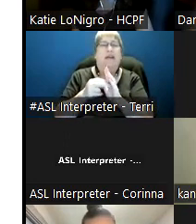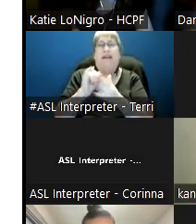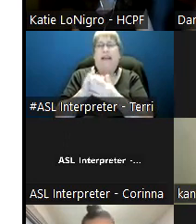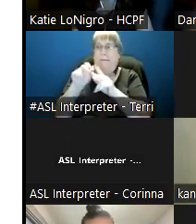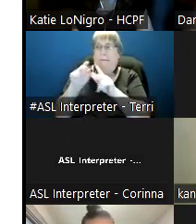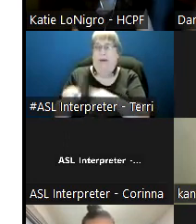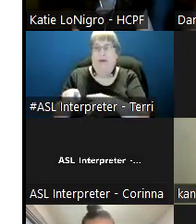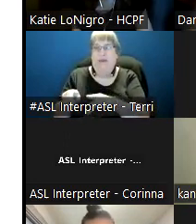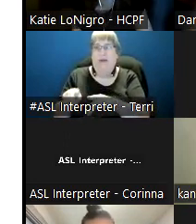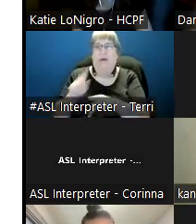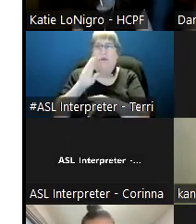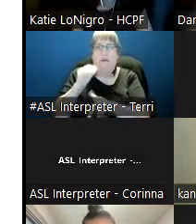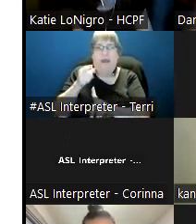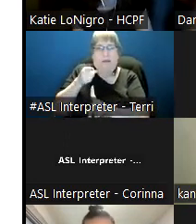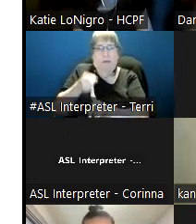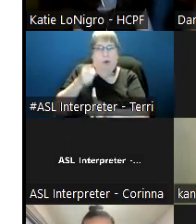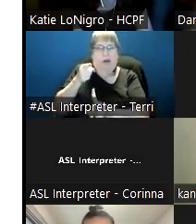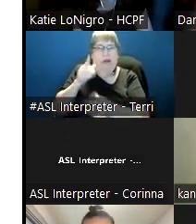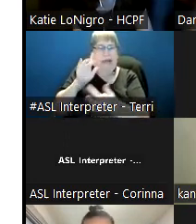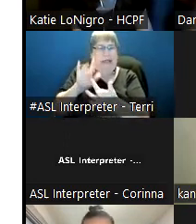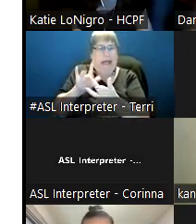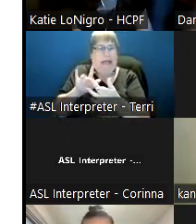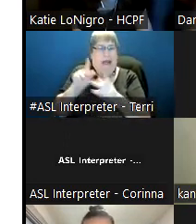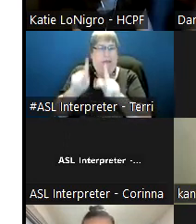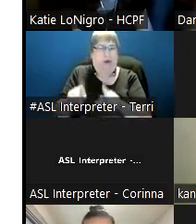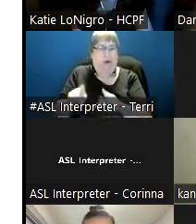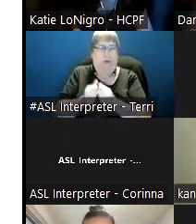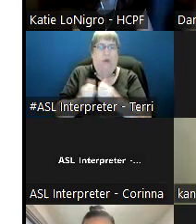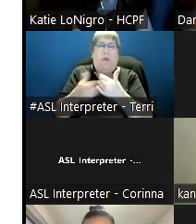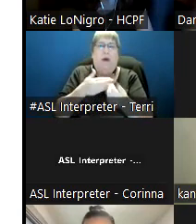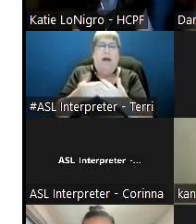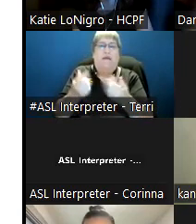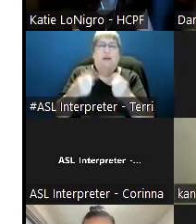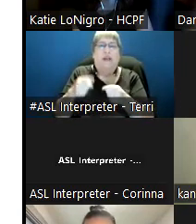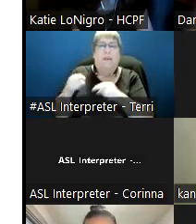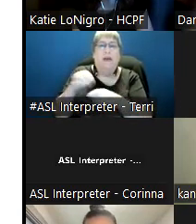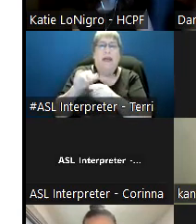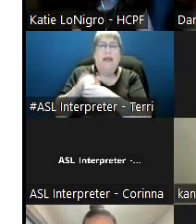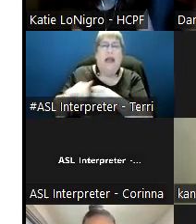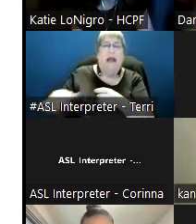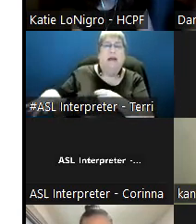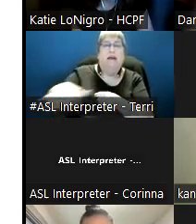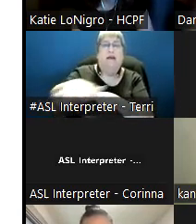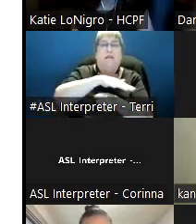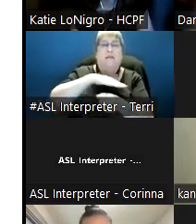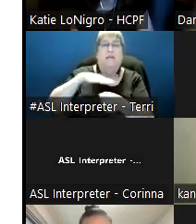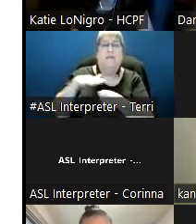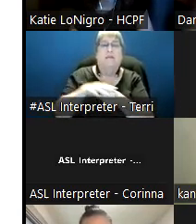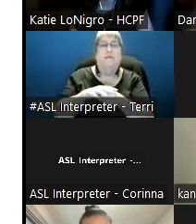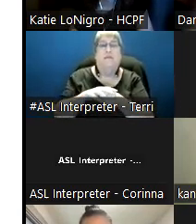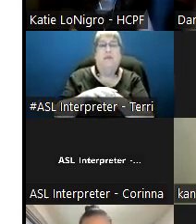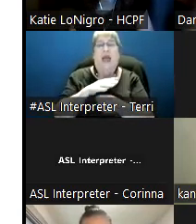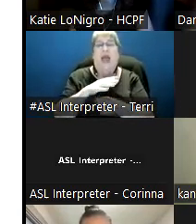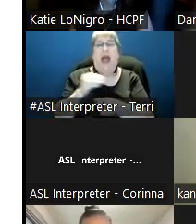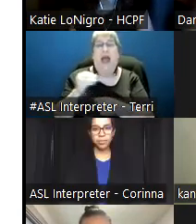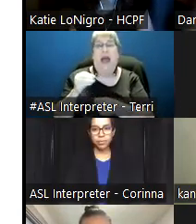point on all of the health equity work that is happening within that regional accountable entity. And then HCPF is working on a